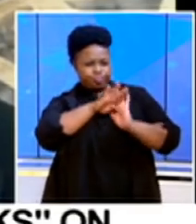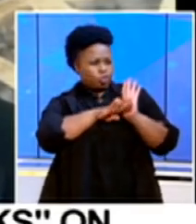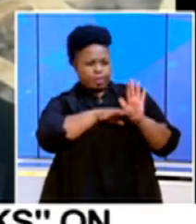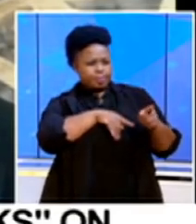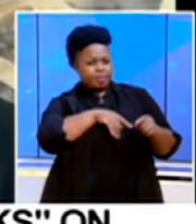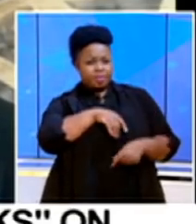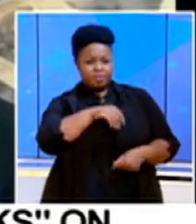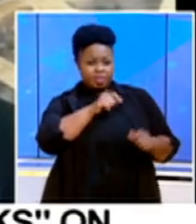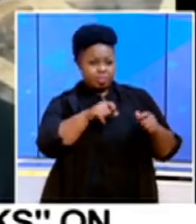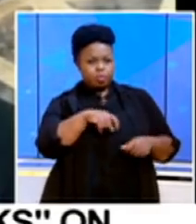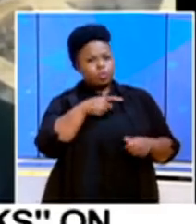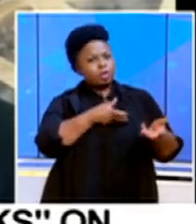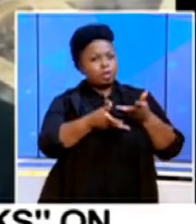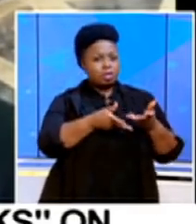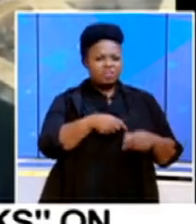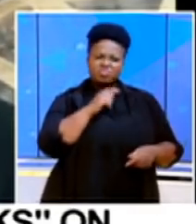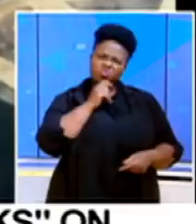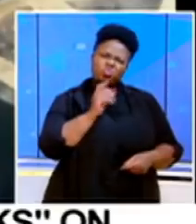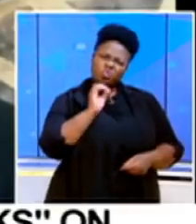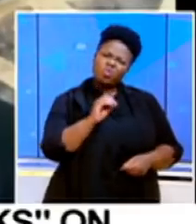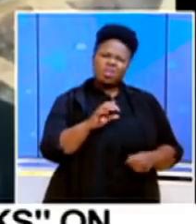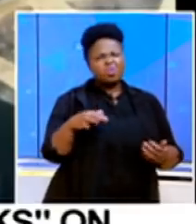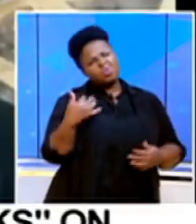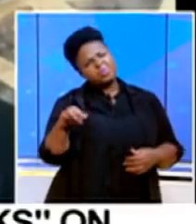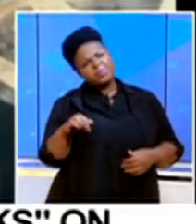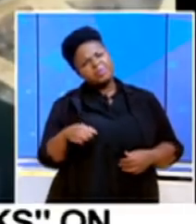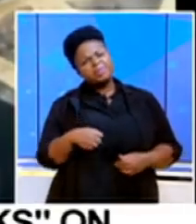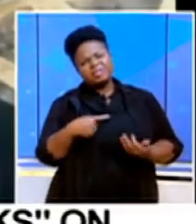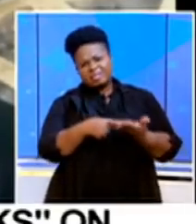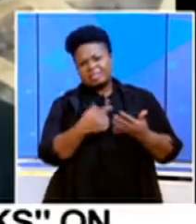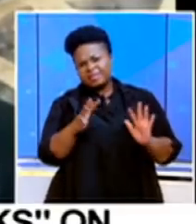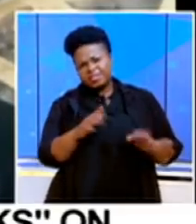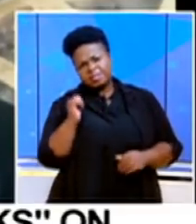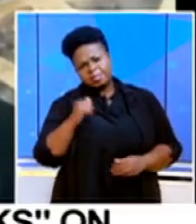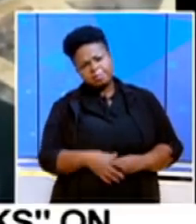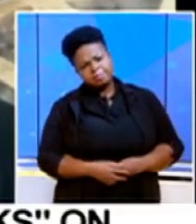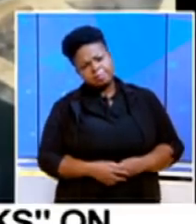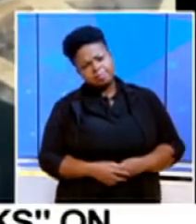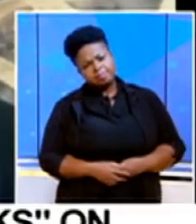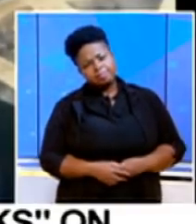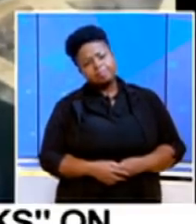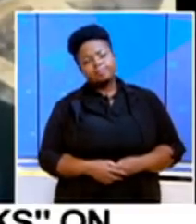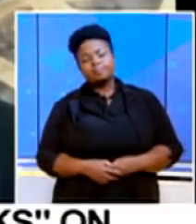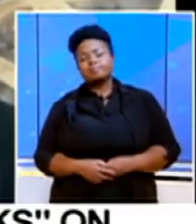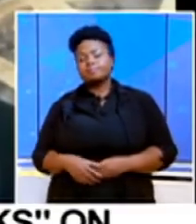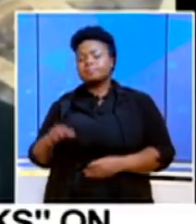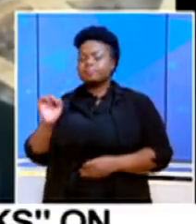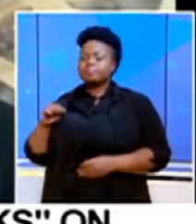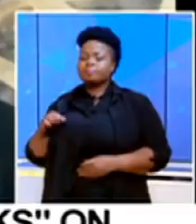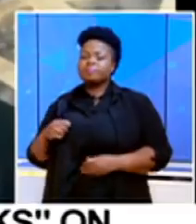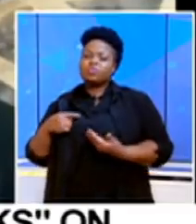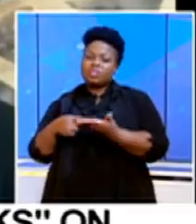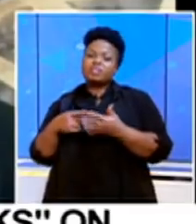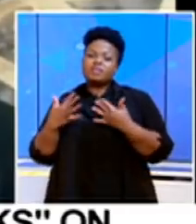that, depending on who you speak to, either exists or doesn't exist. Did the ANC deliberate upon that? Well, we did deliberate on